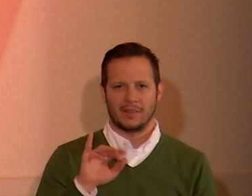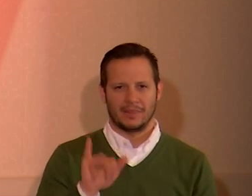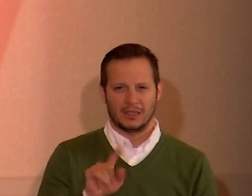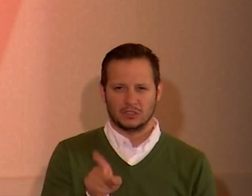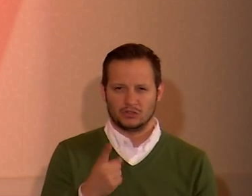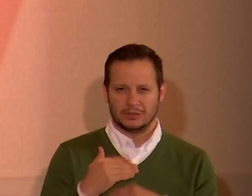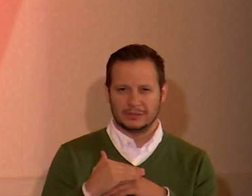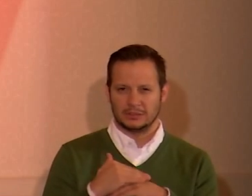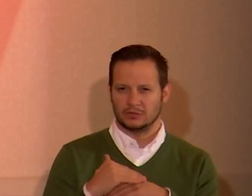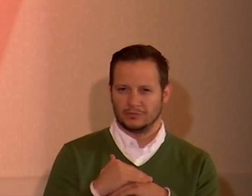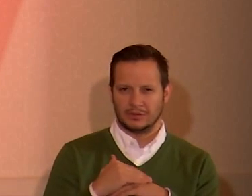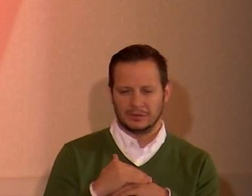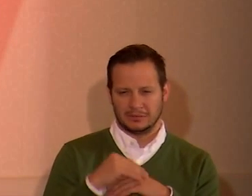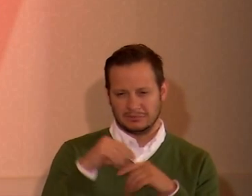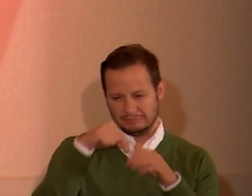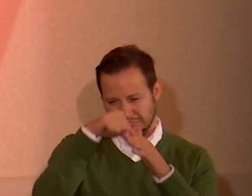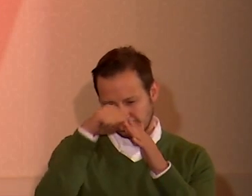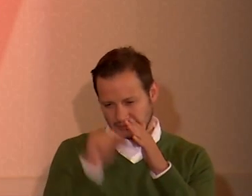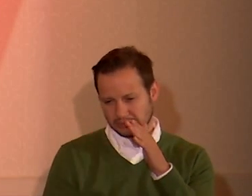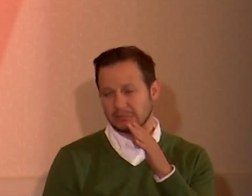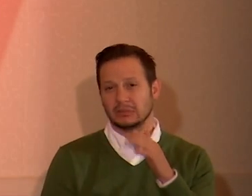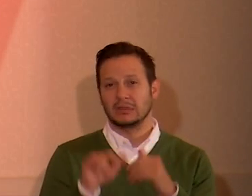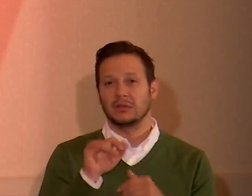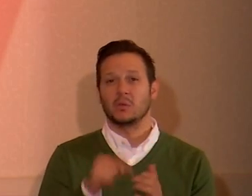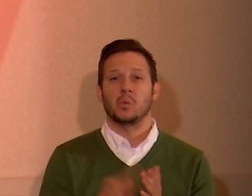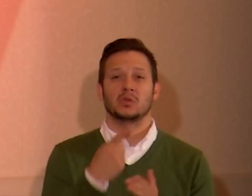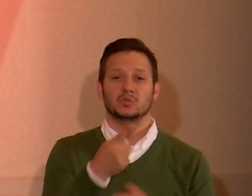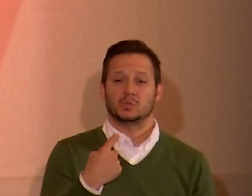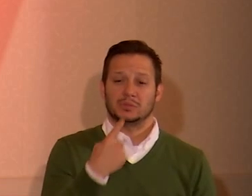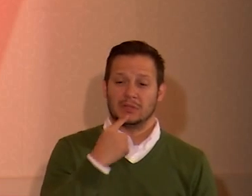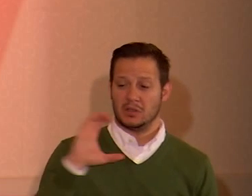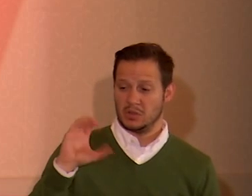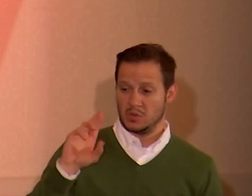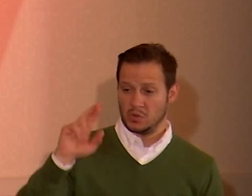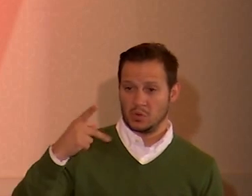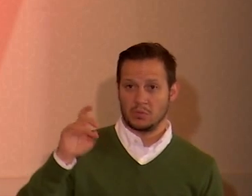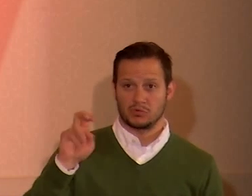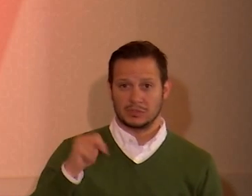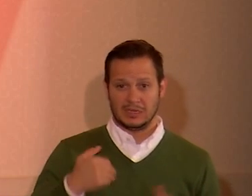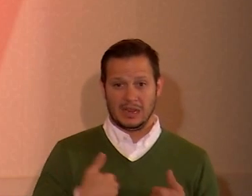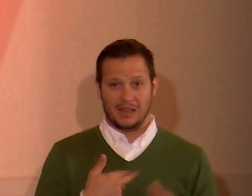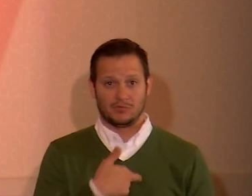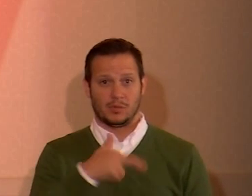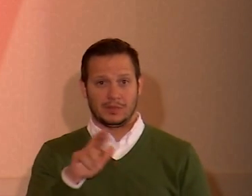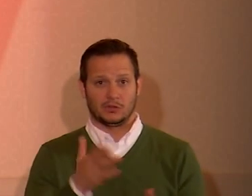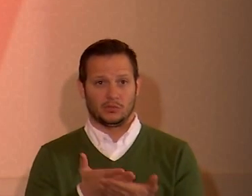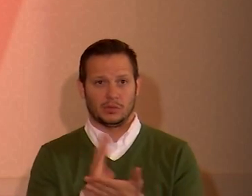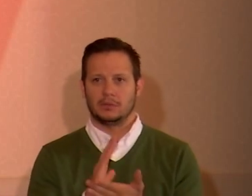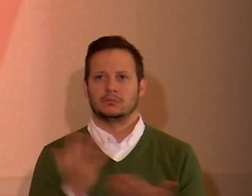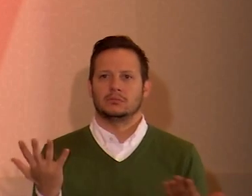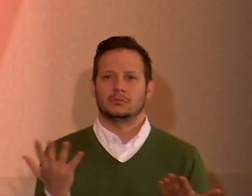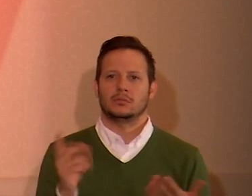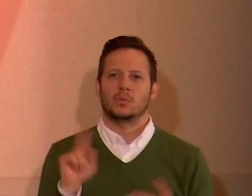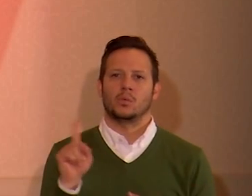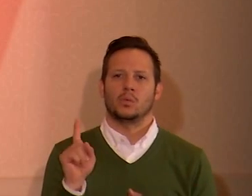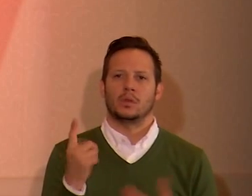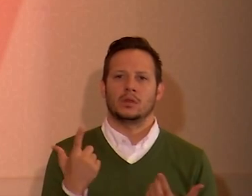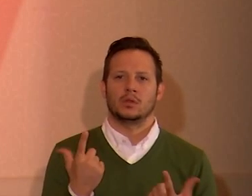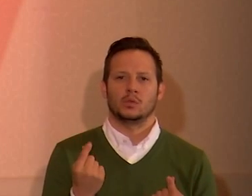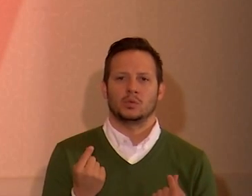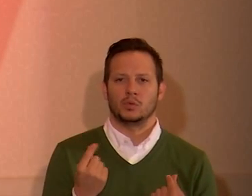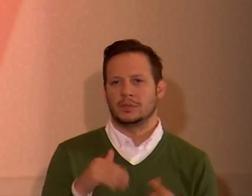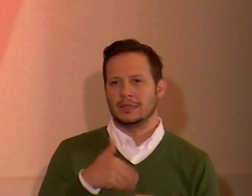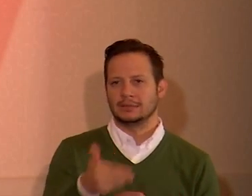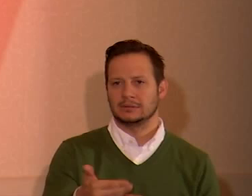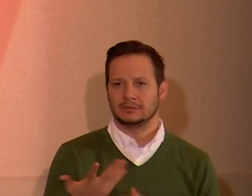iceberg. Once you jump over this cliff of saying that corporations have religious rights, there's pretty much no place to go but down to the